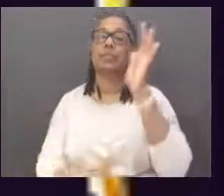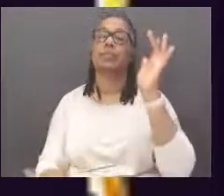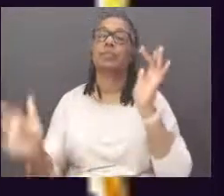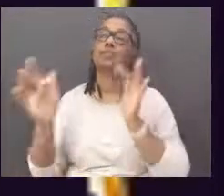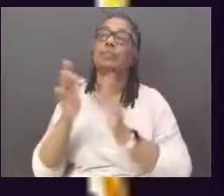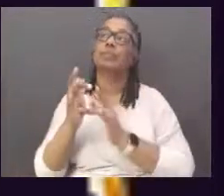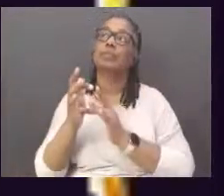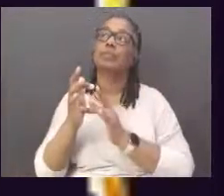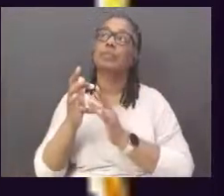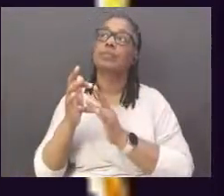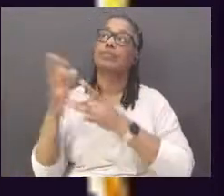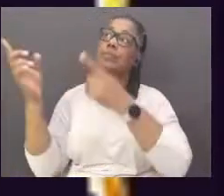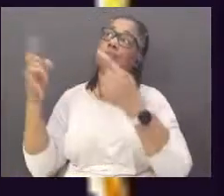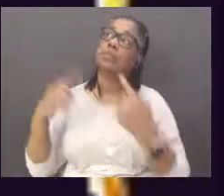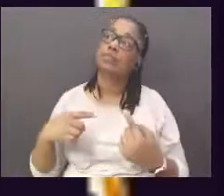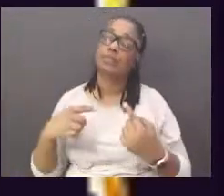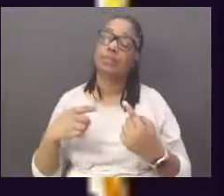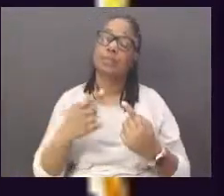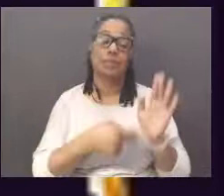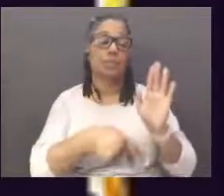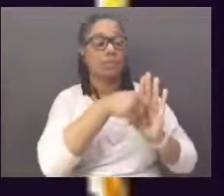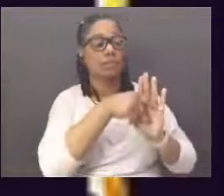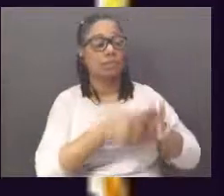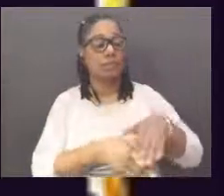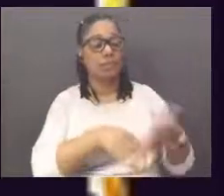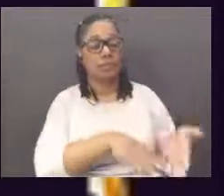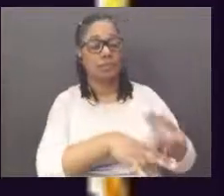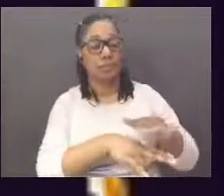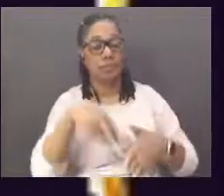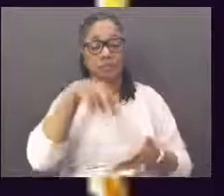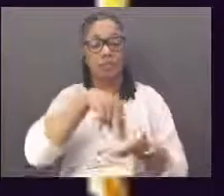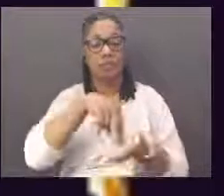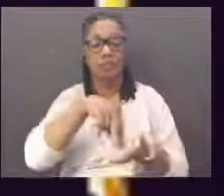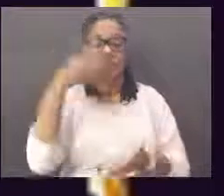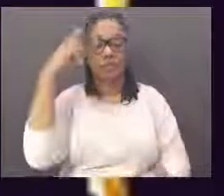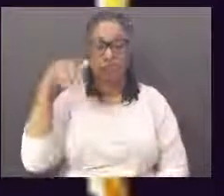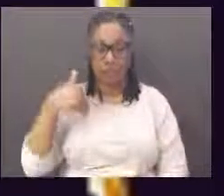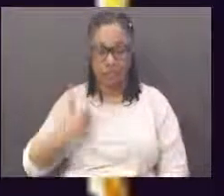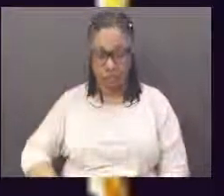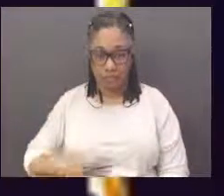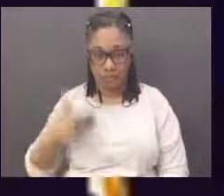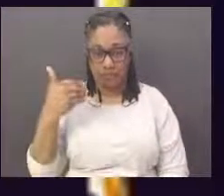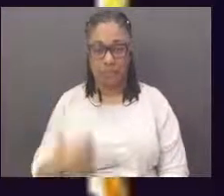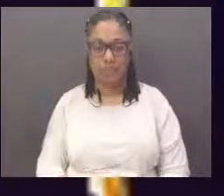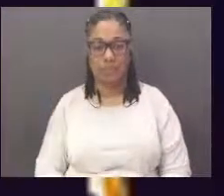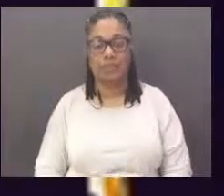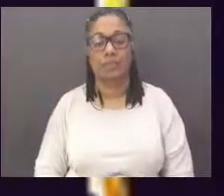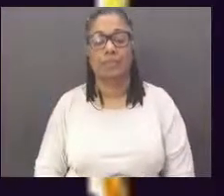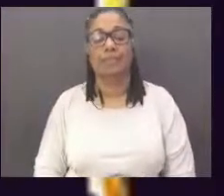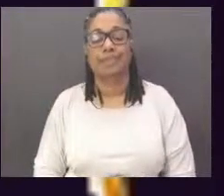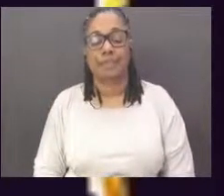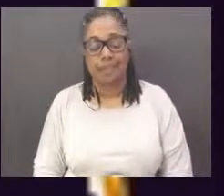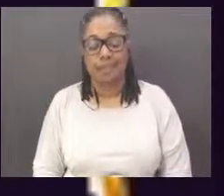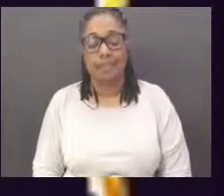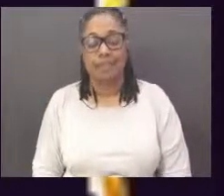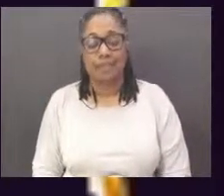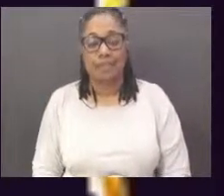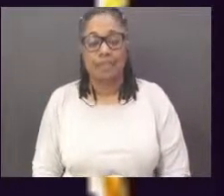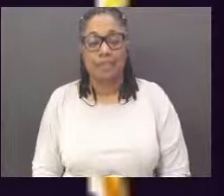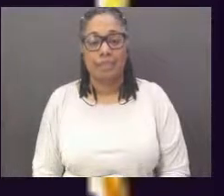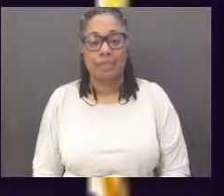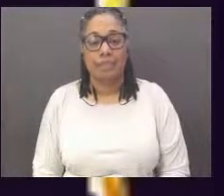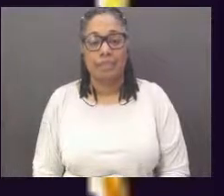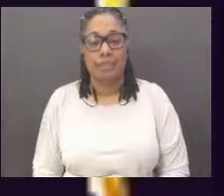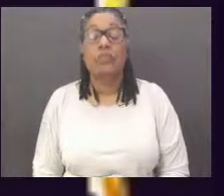Jesus came and did it just for me. And we find this